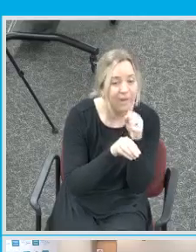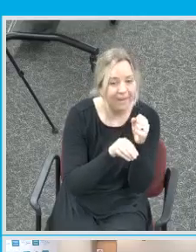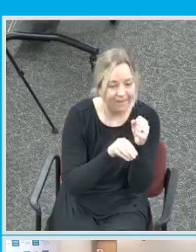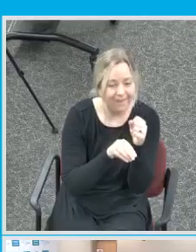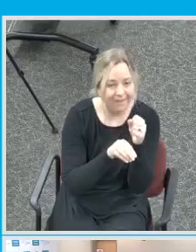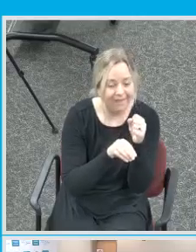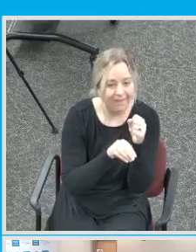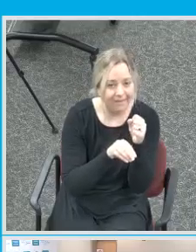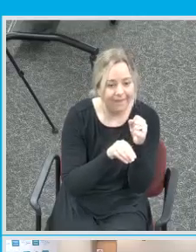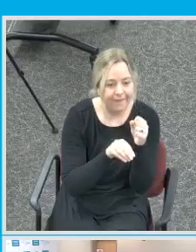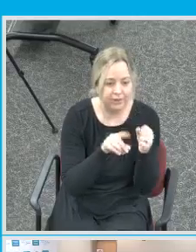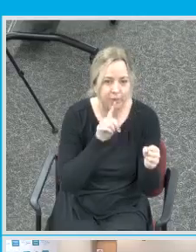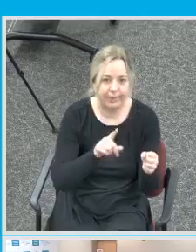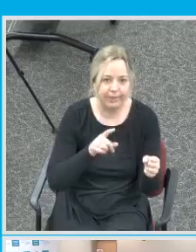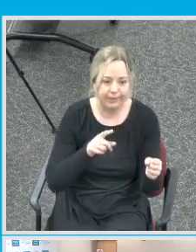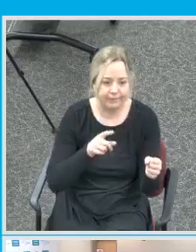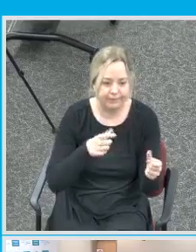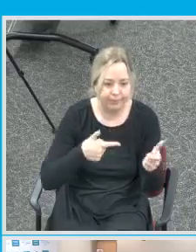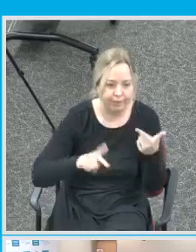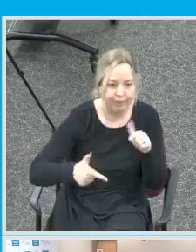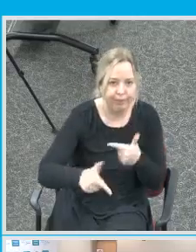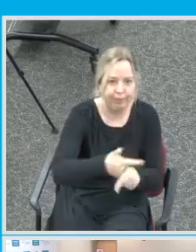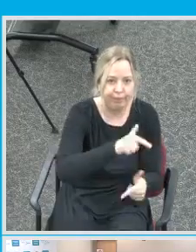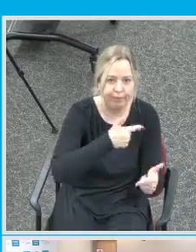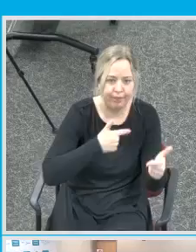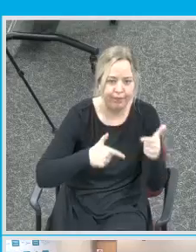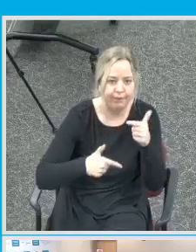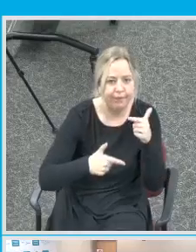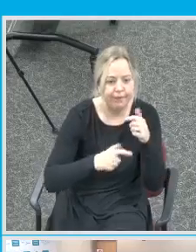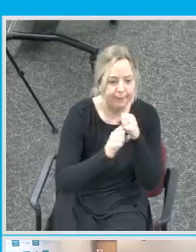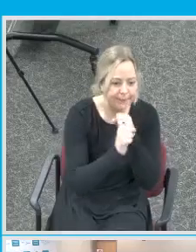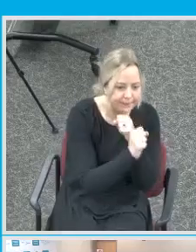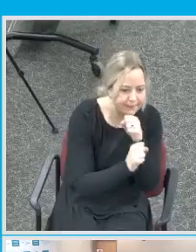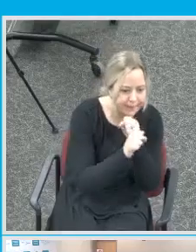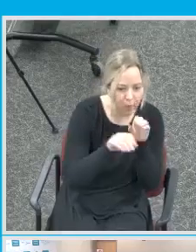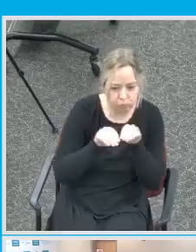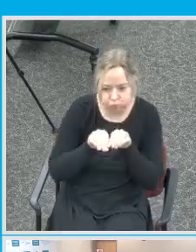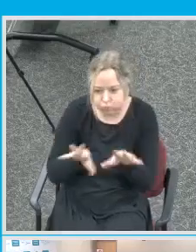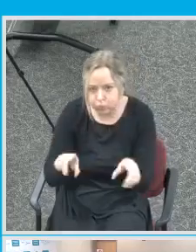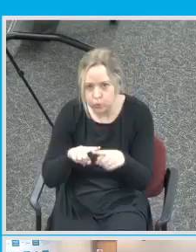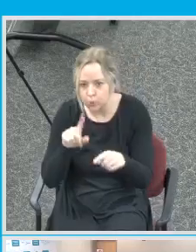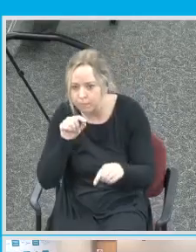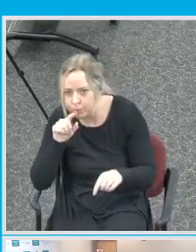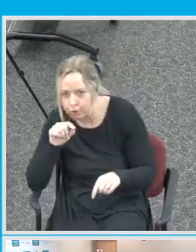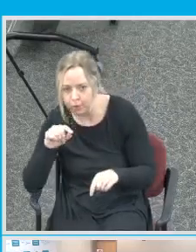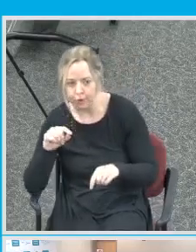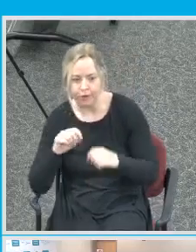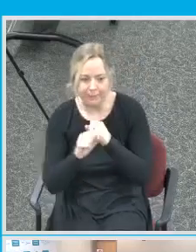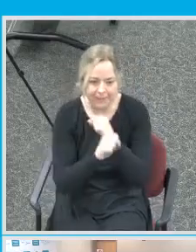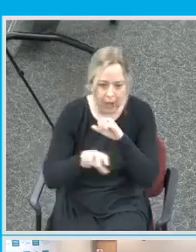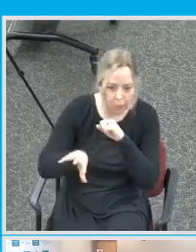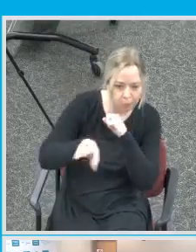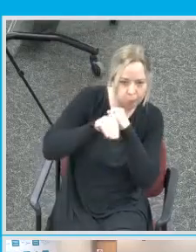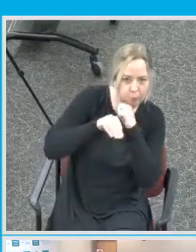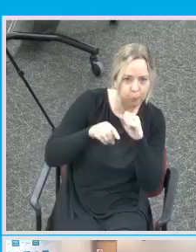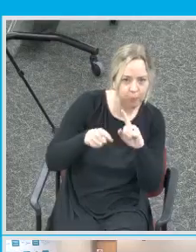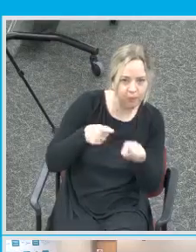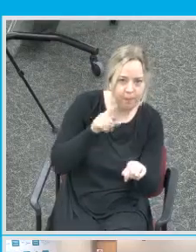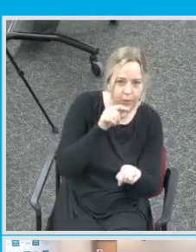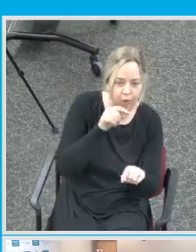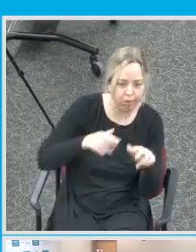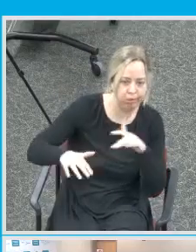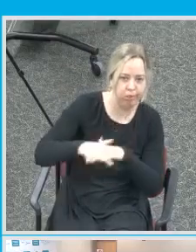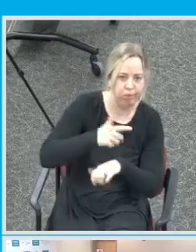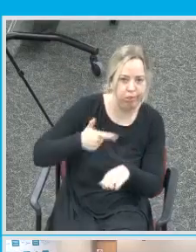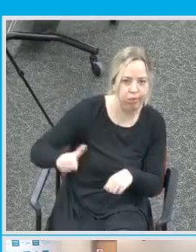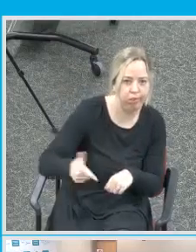on the birds, they get infected, then it goes to more birds, more mosquitoes, more birds, more mosquitoes. So that's what Mother Nature wants,